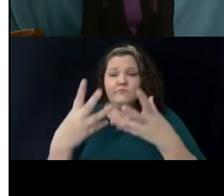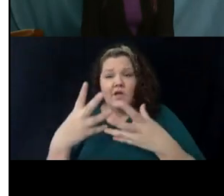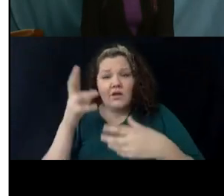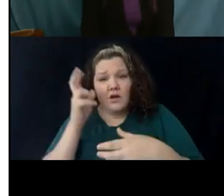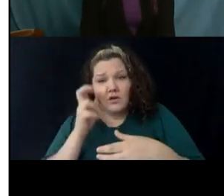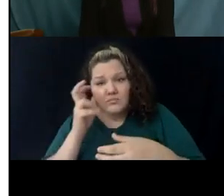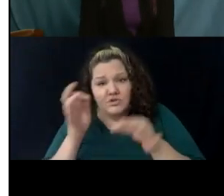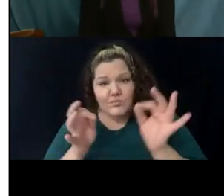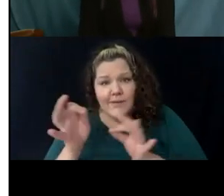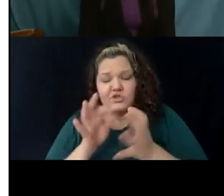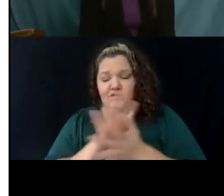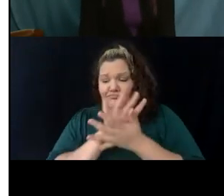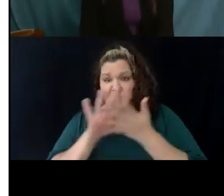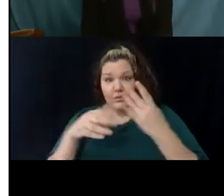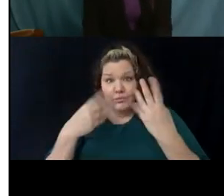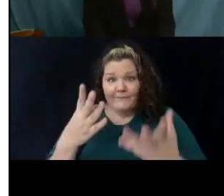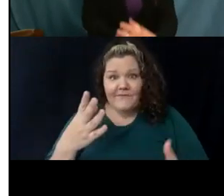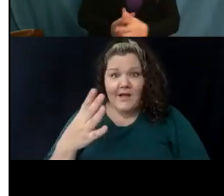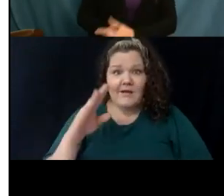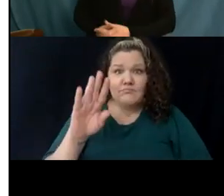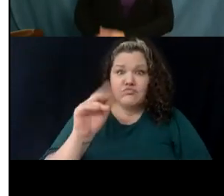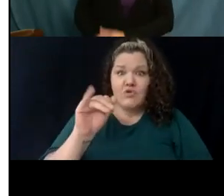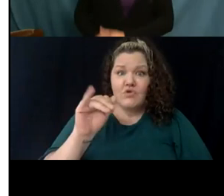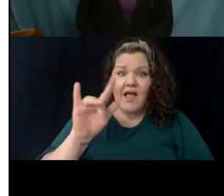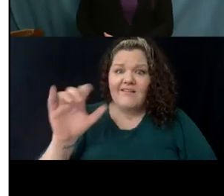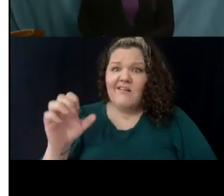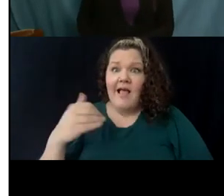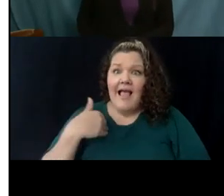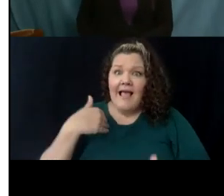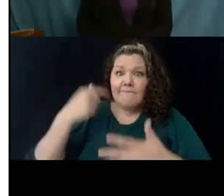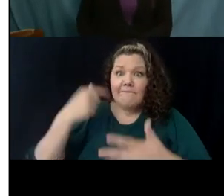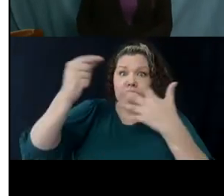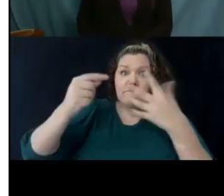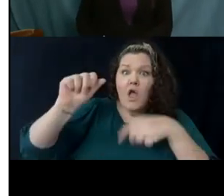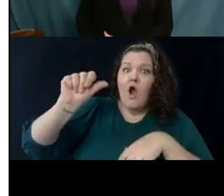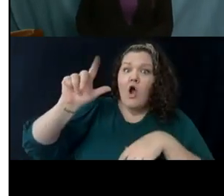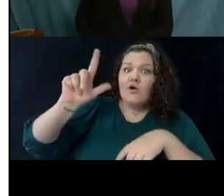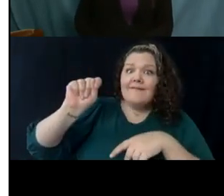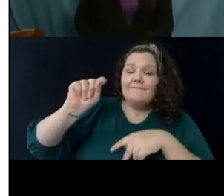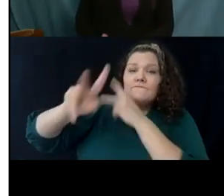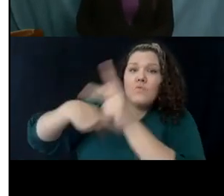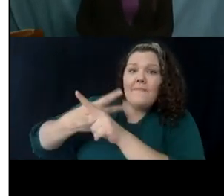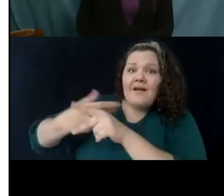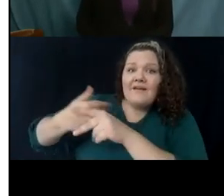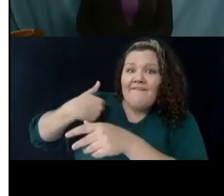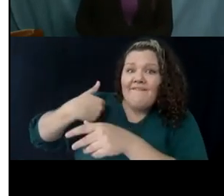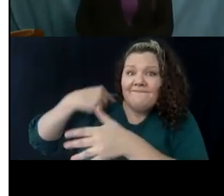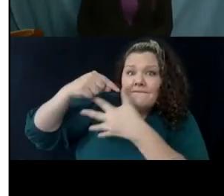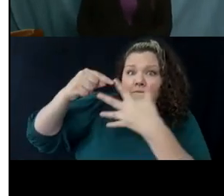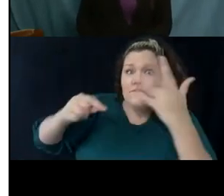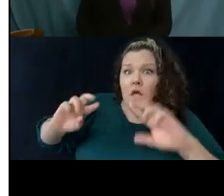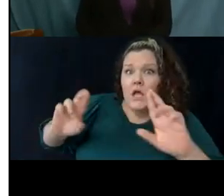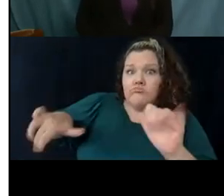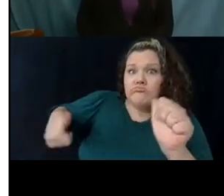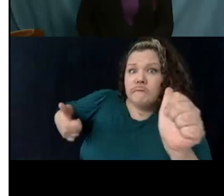So when you're creating promotional materials, note what you're offering for access services. Is there Braille options? Will